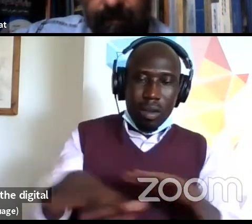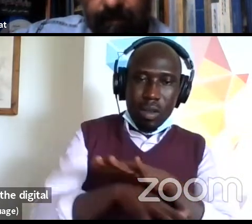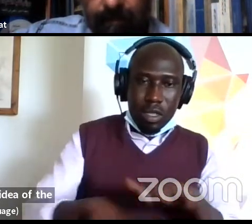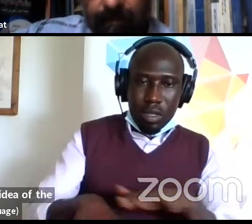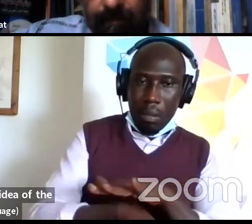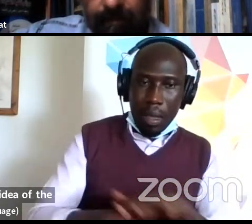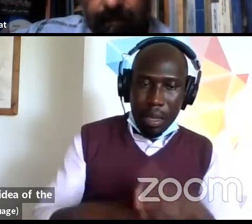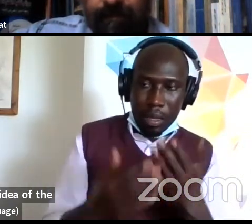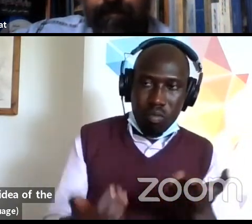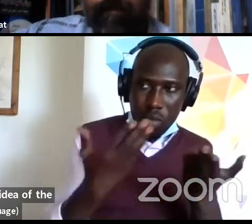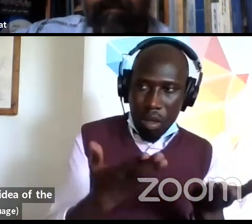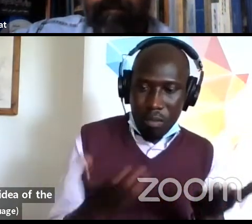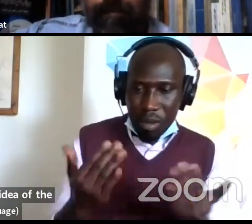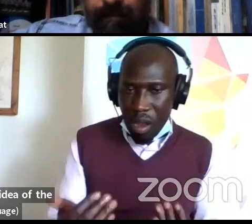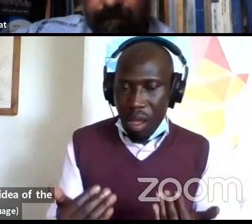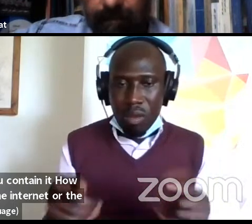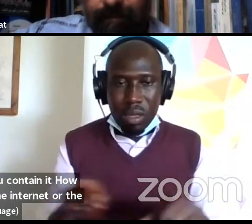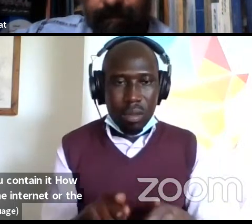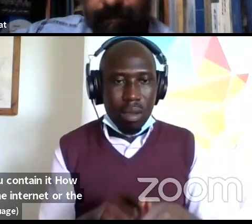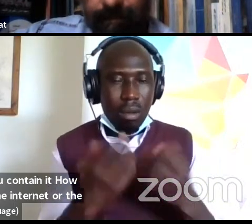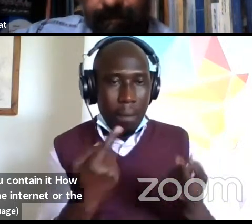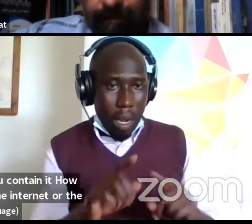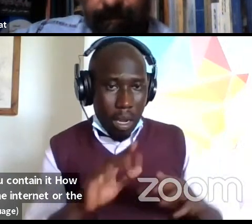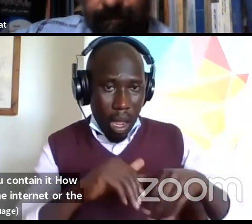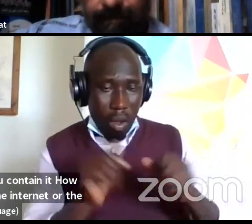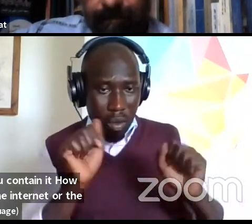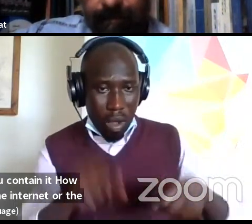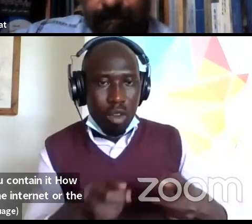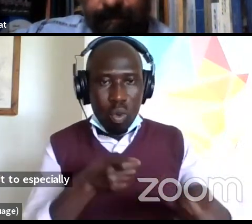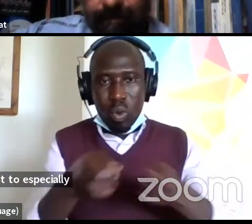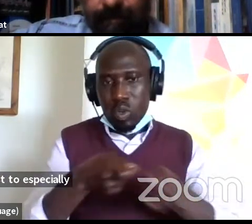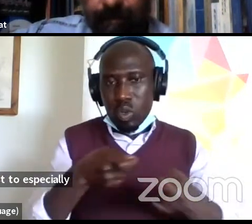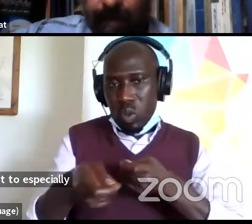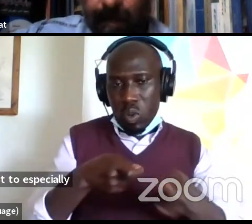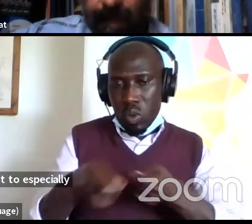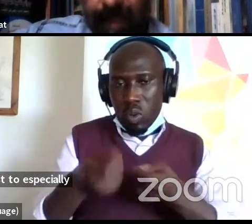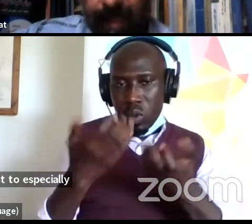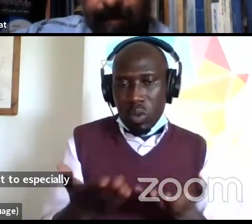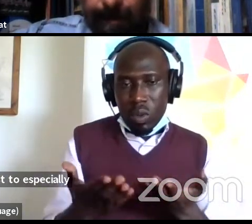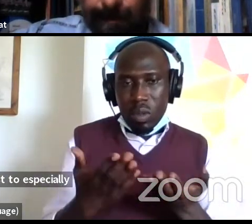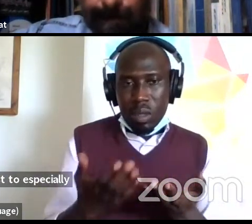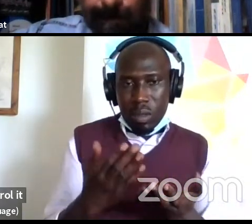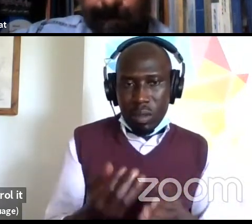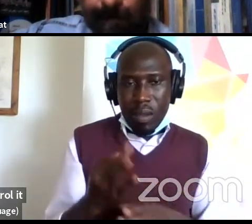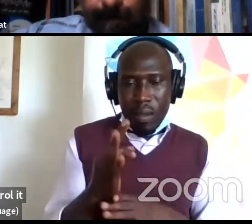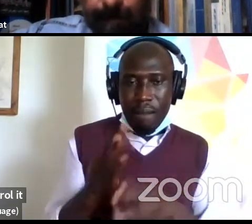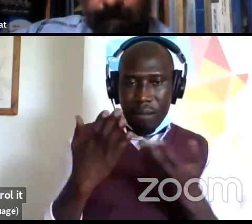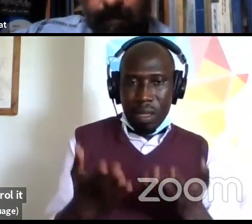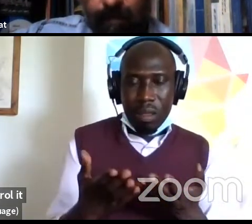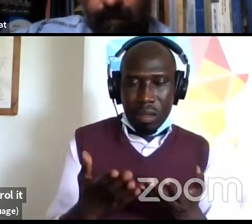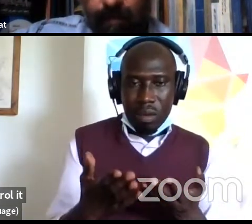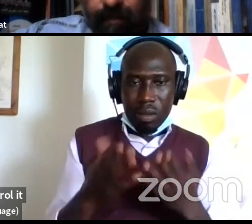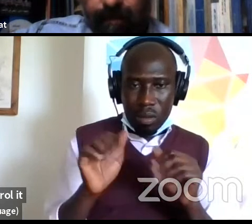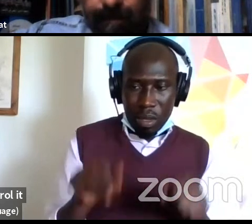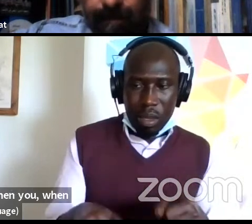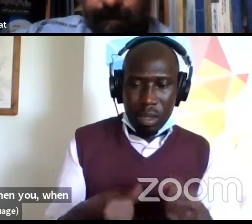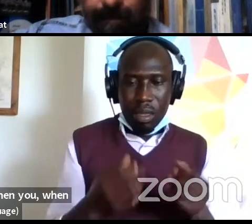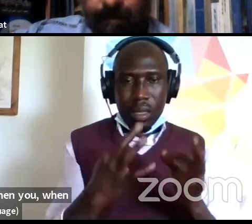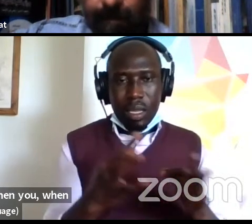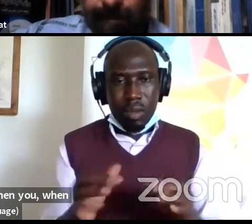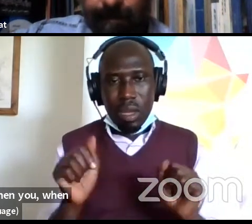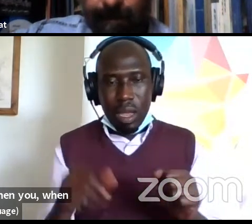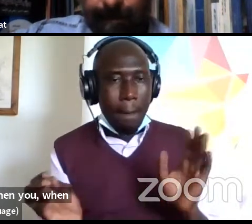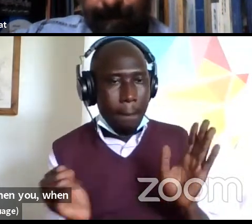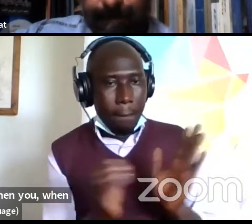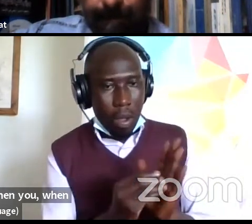especially politically, and overthrow you? But how can you control it when there aren't like officials that you can place or people that you